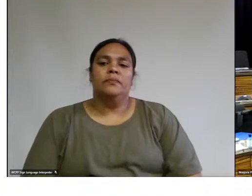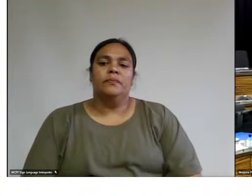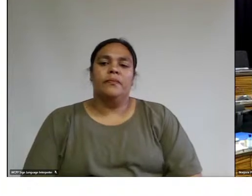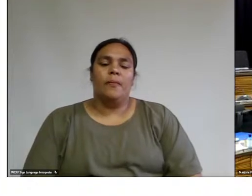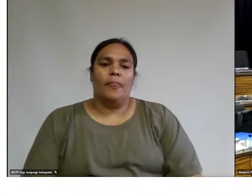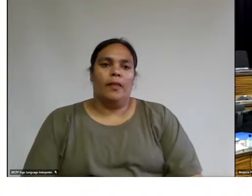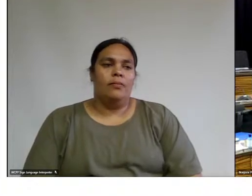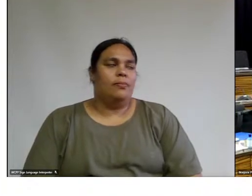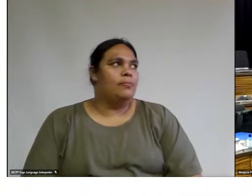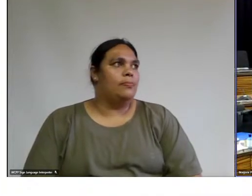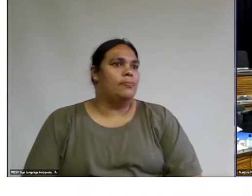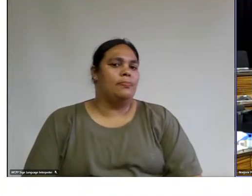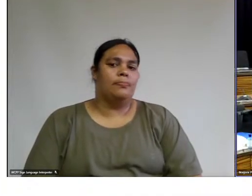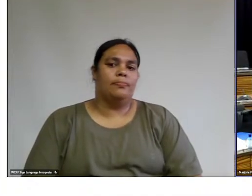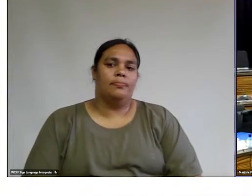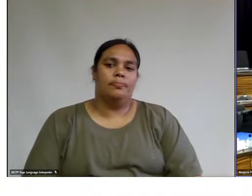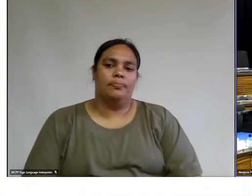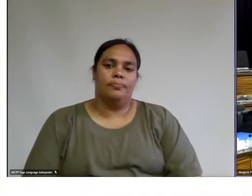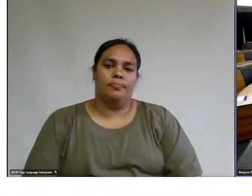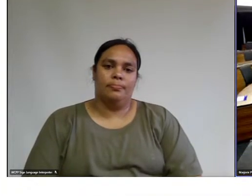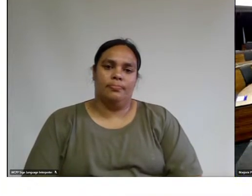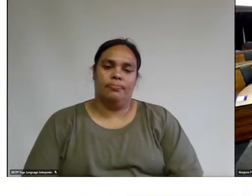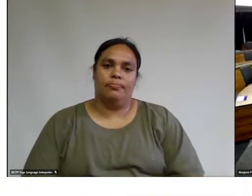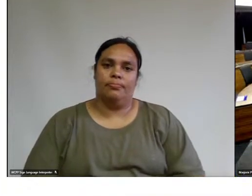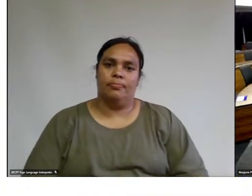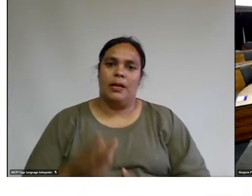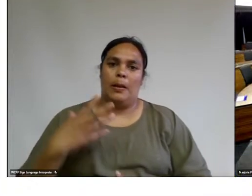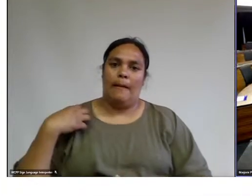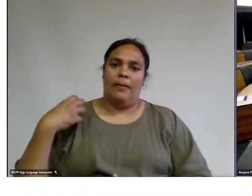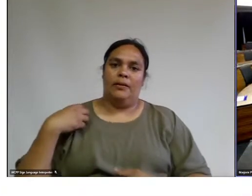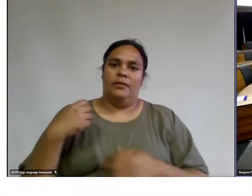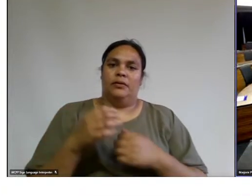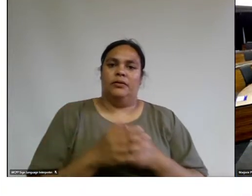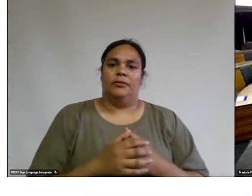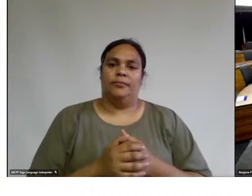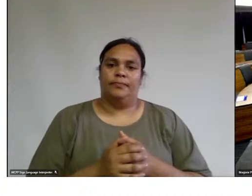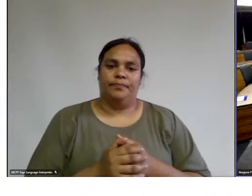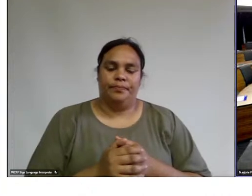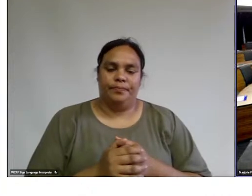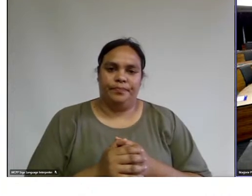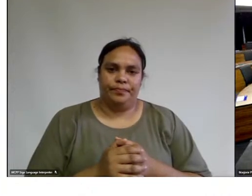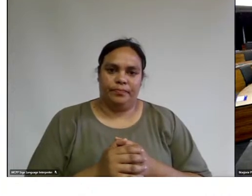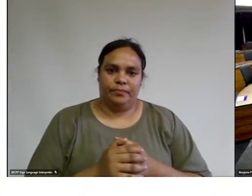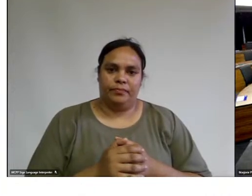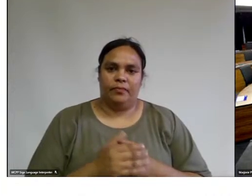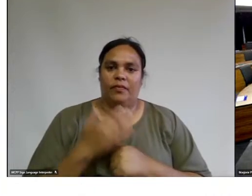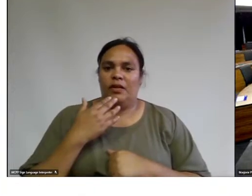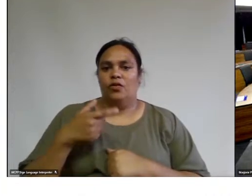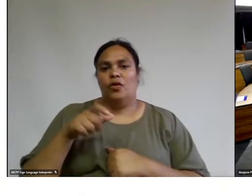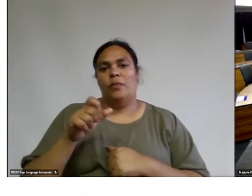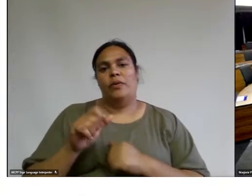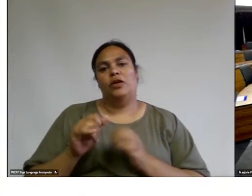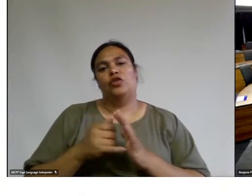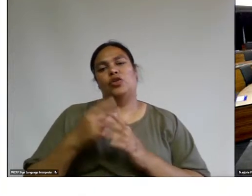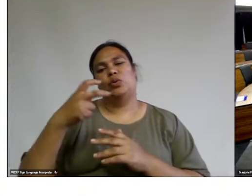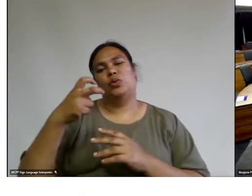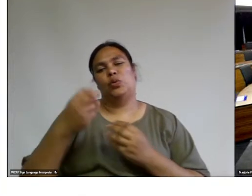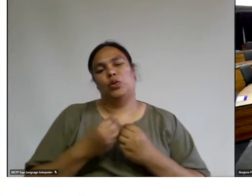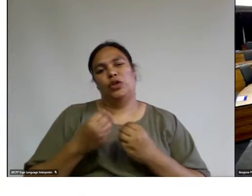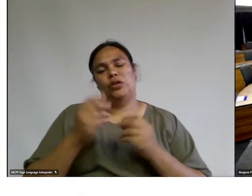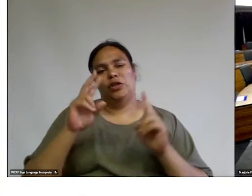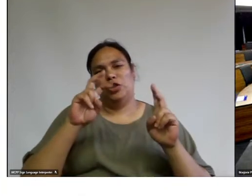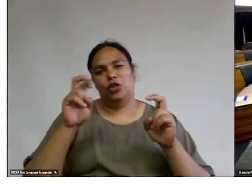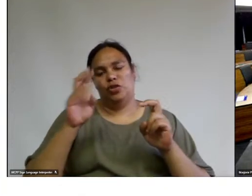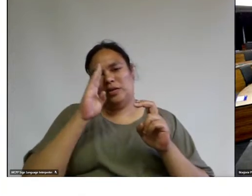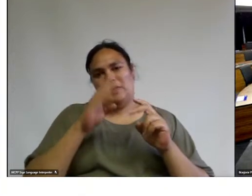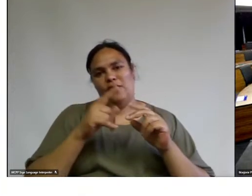Honorable Minister. Thanks, Chairperson. Just the two issues that were directed